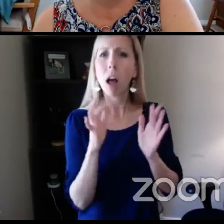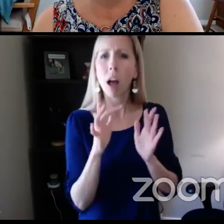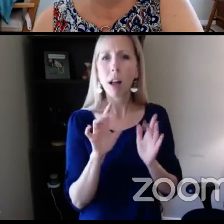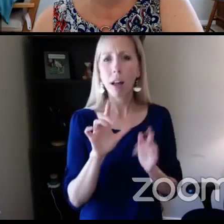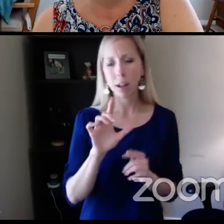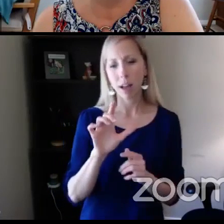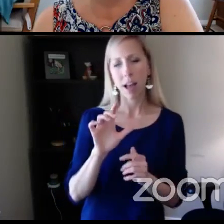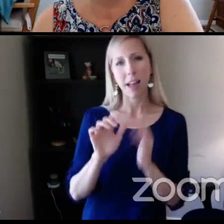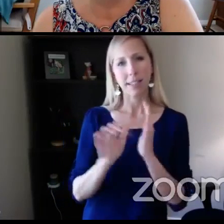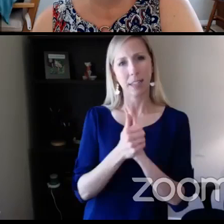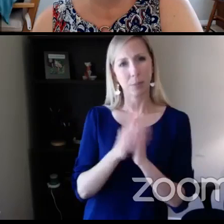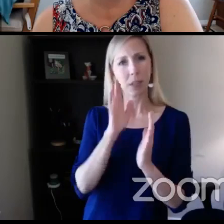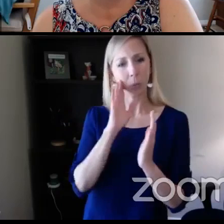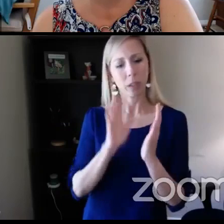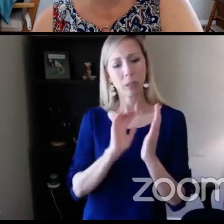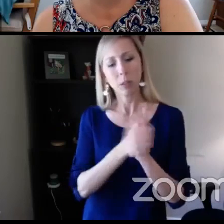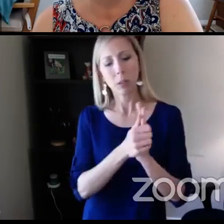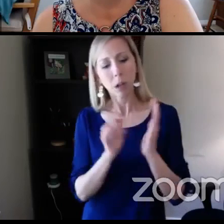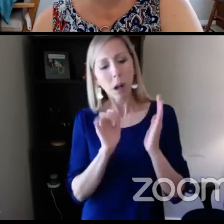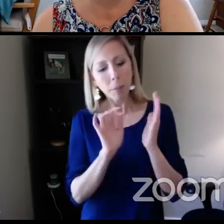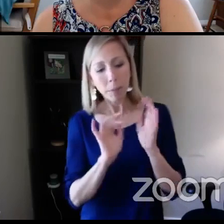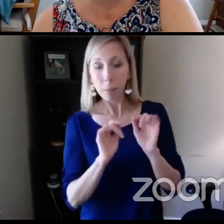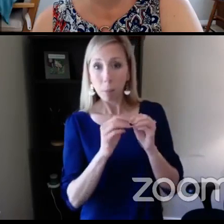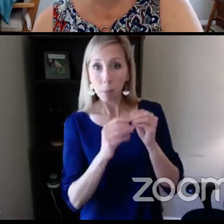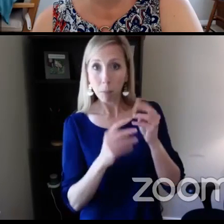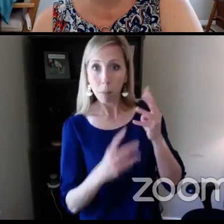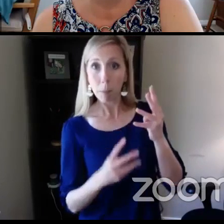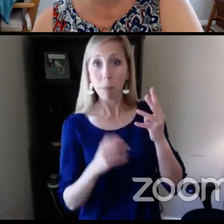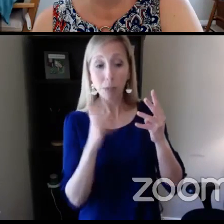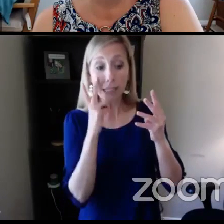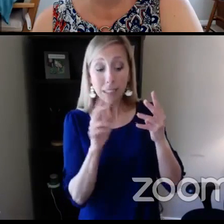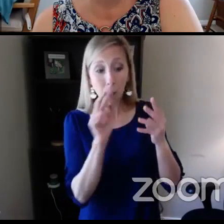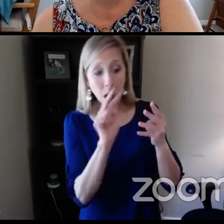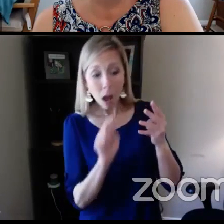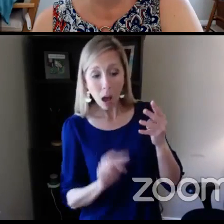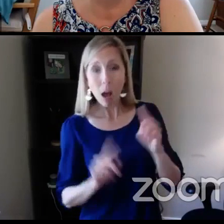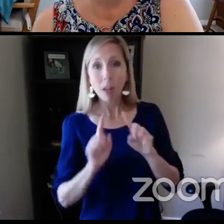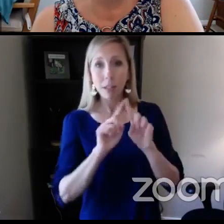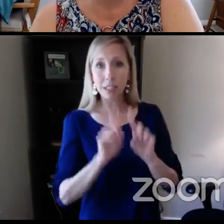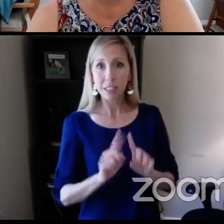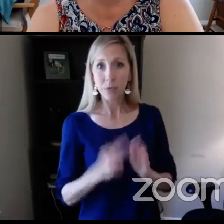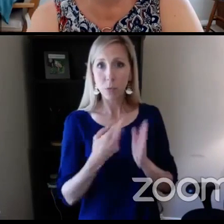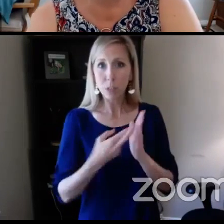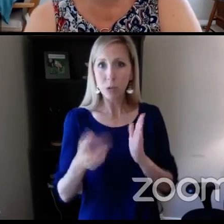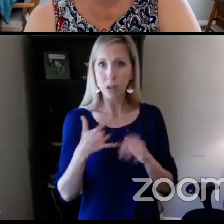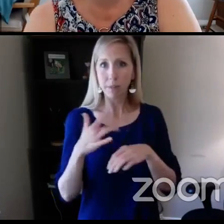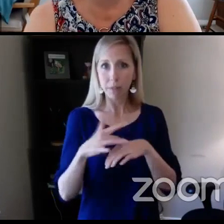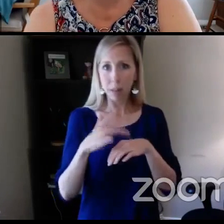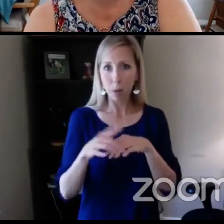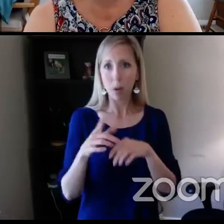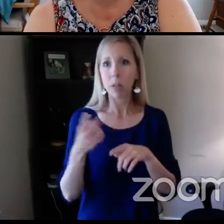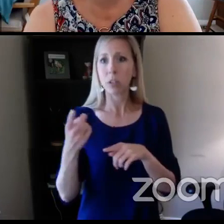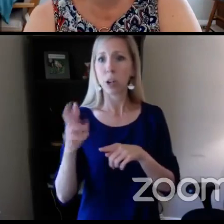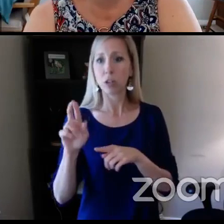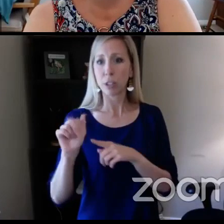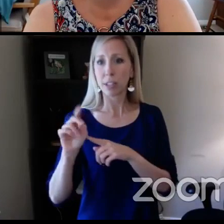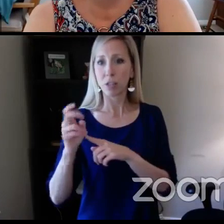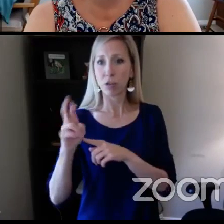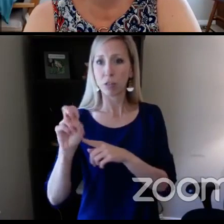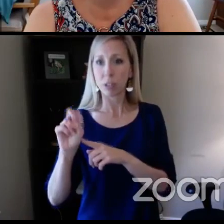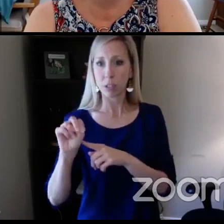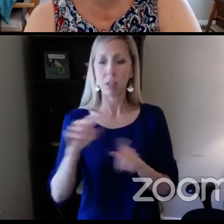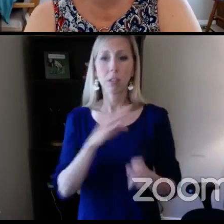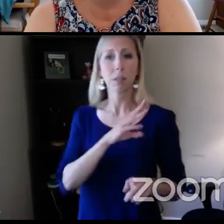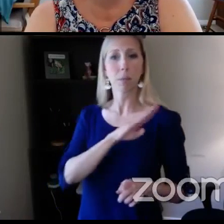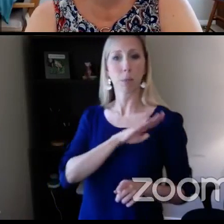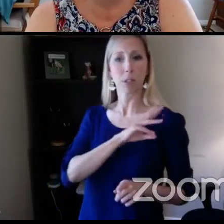will be included in that post, which will highlight the resources that Dr. Anderson and Brenda will be sharing today. But